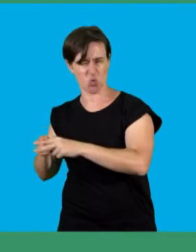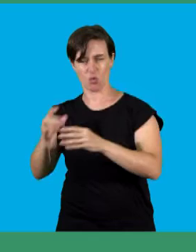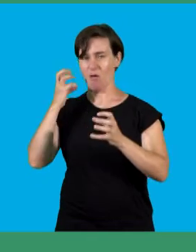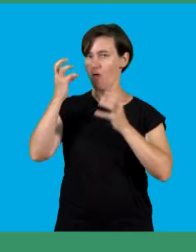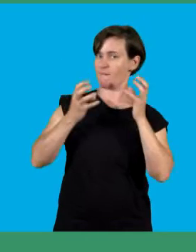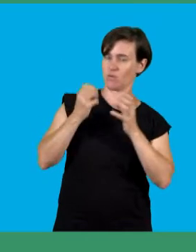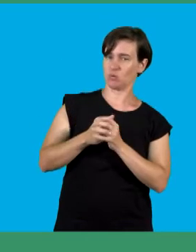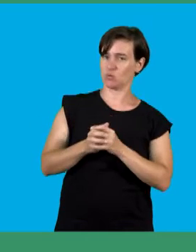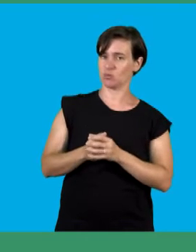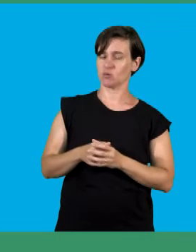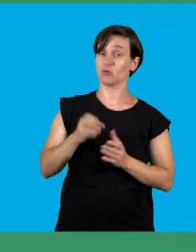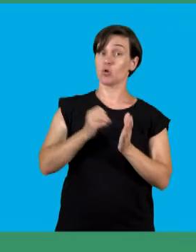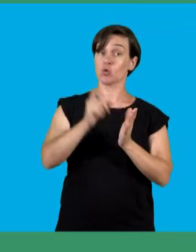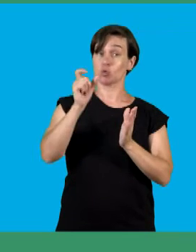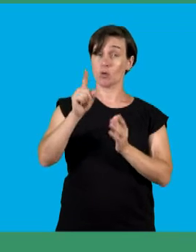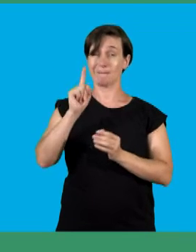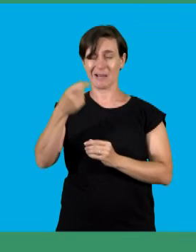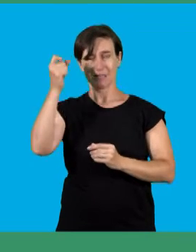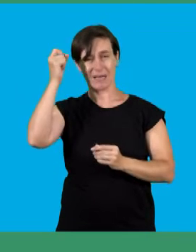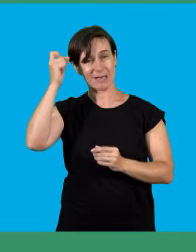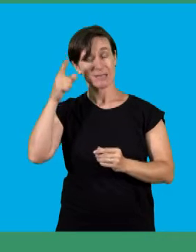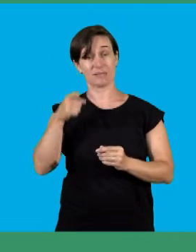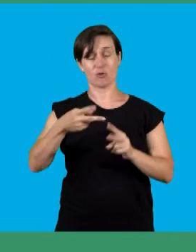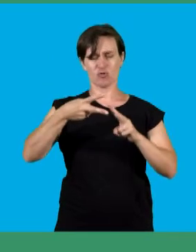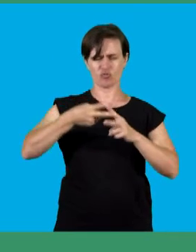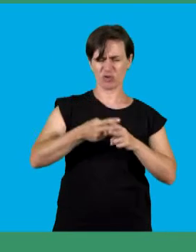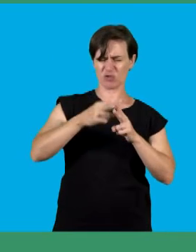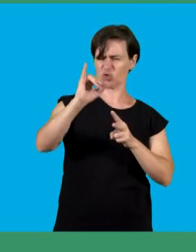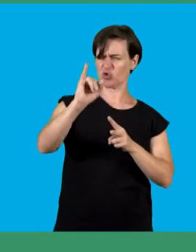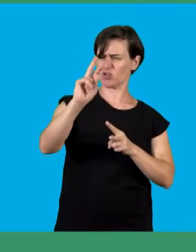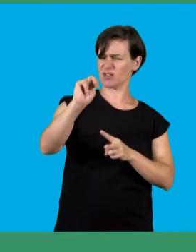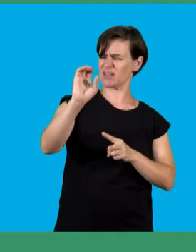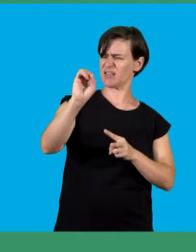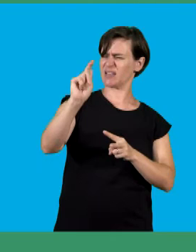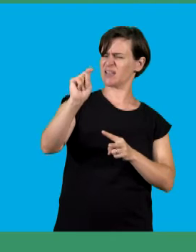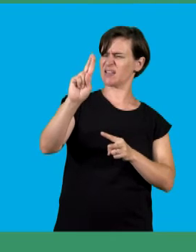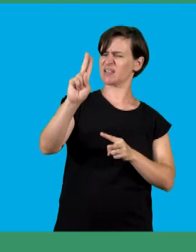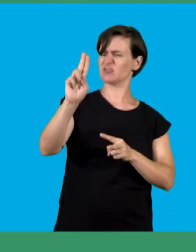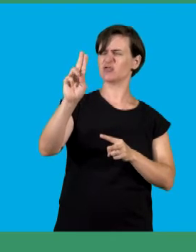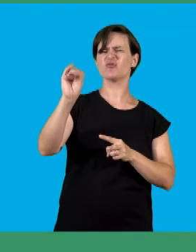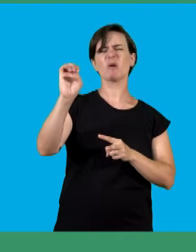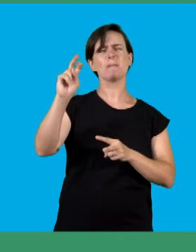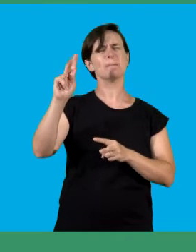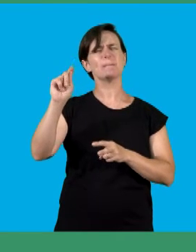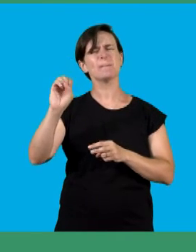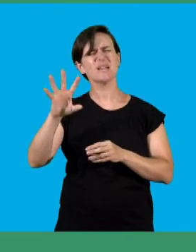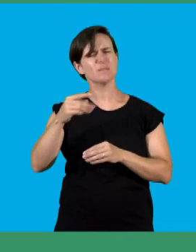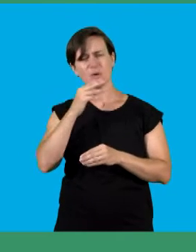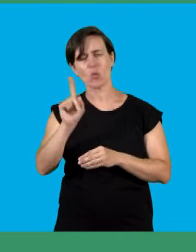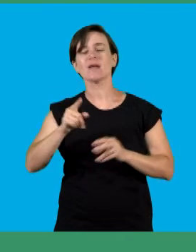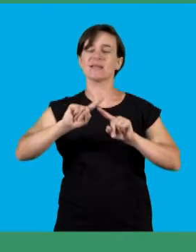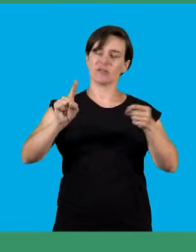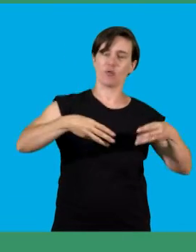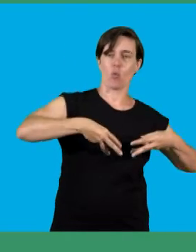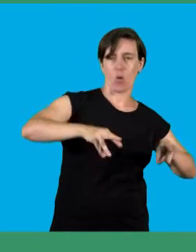instruments. Learners must know that research instruments are the different methods, important methods that can